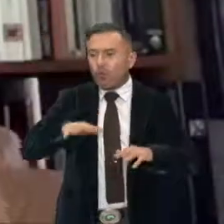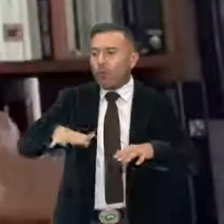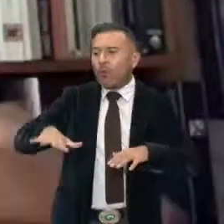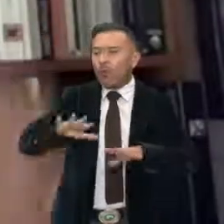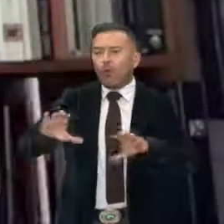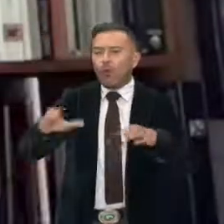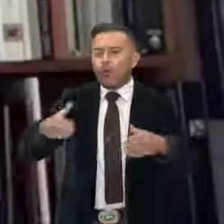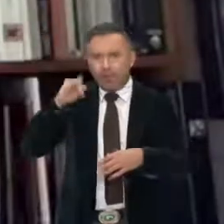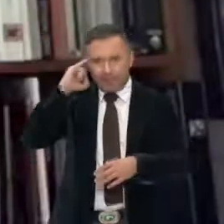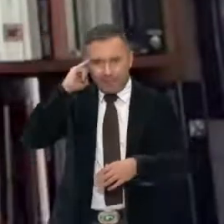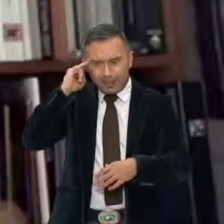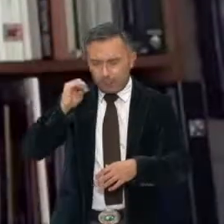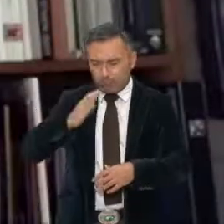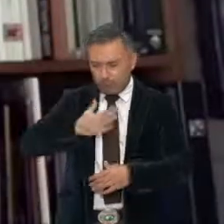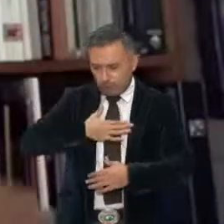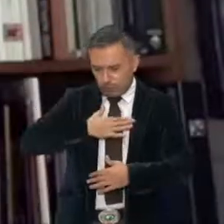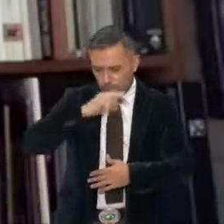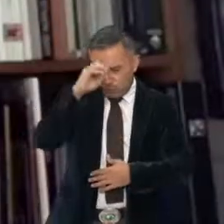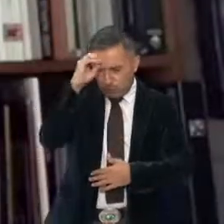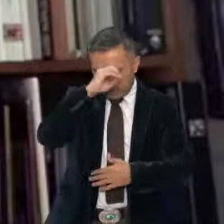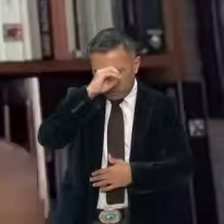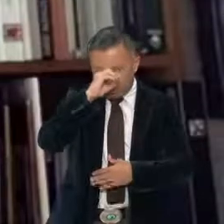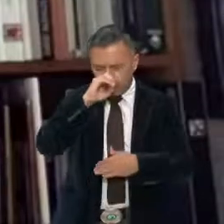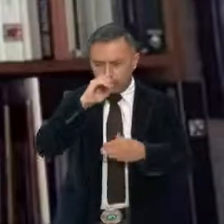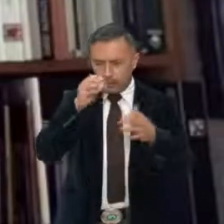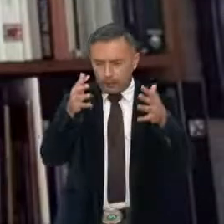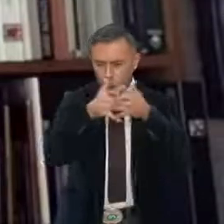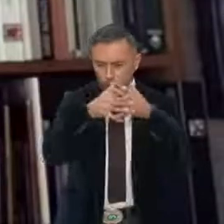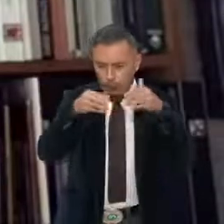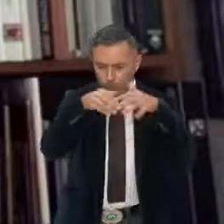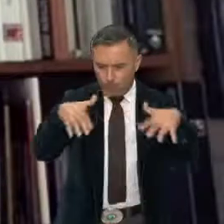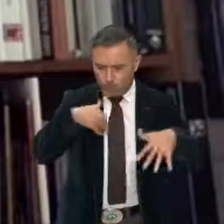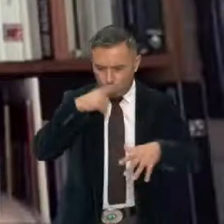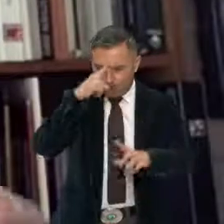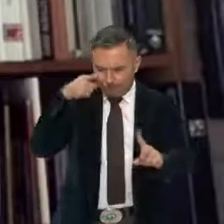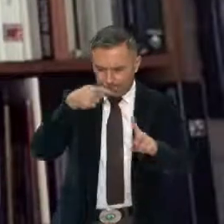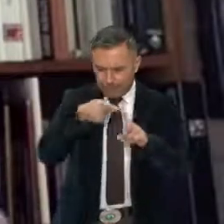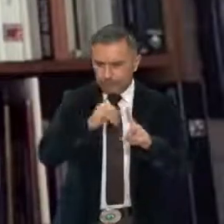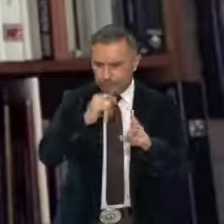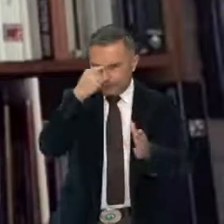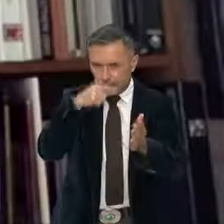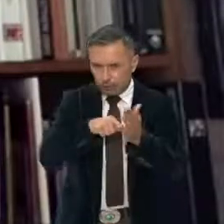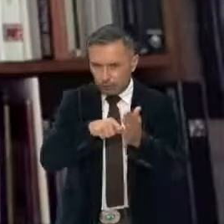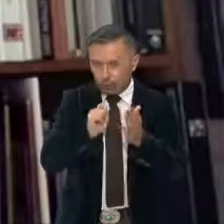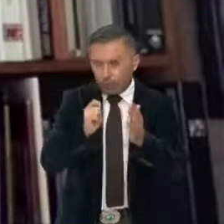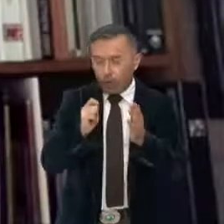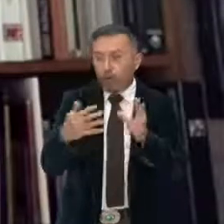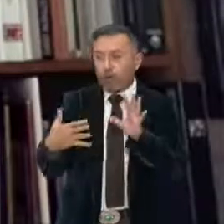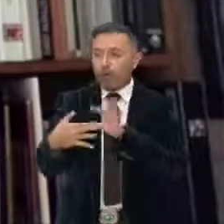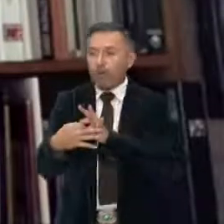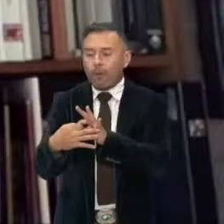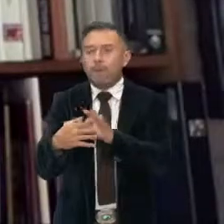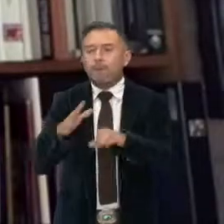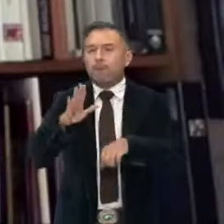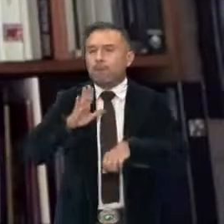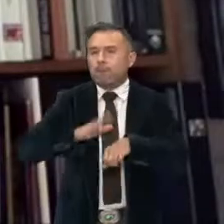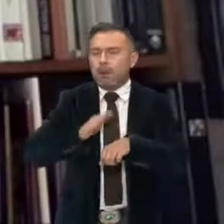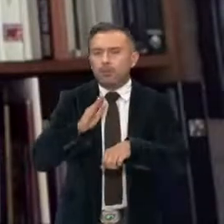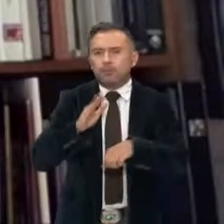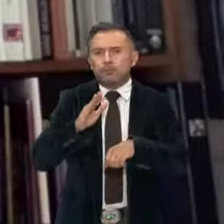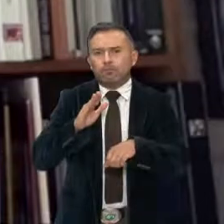strengthen our links with the indigenous people in the line of our real structural thinking. We believe in that,